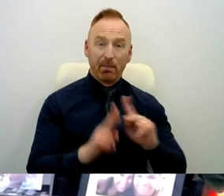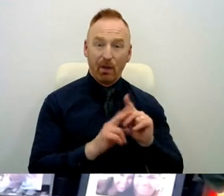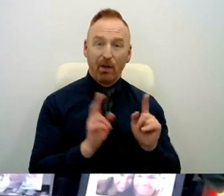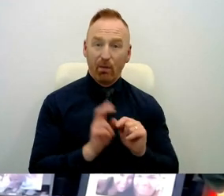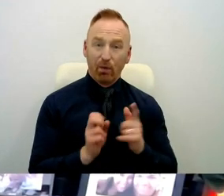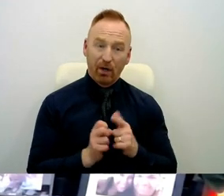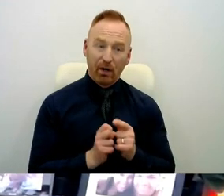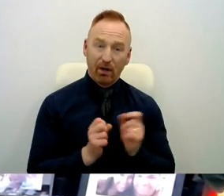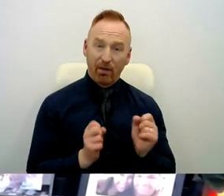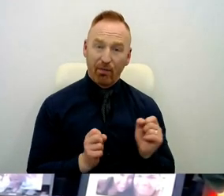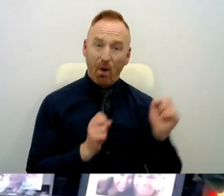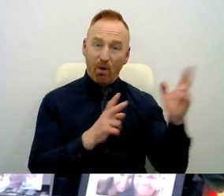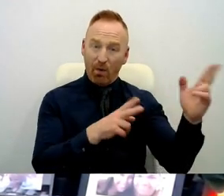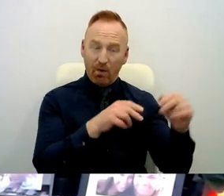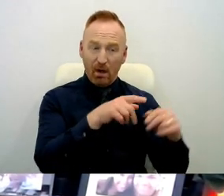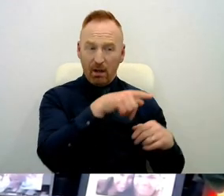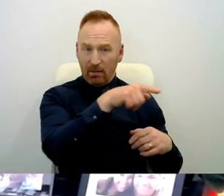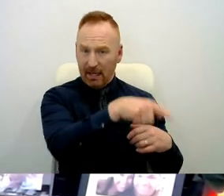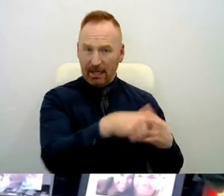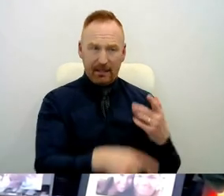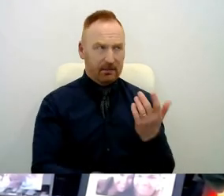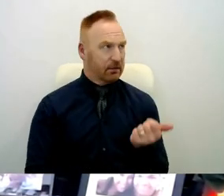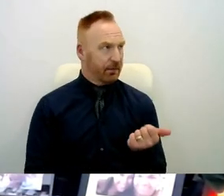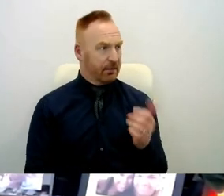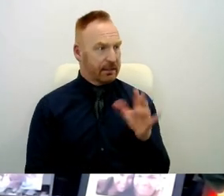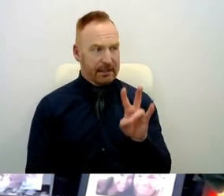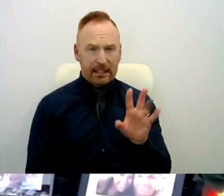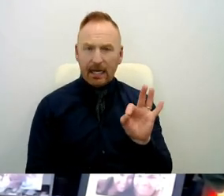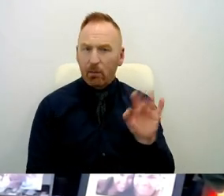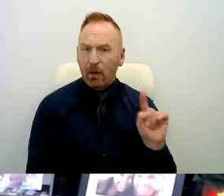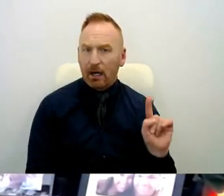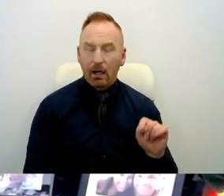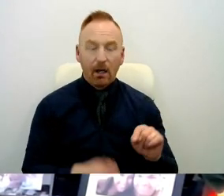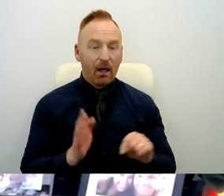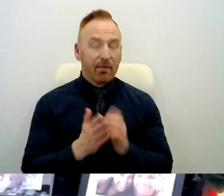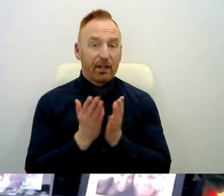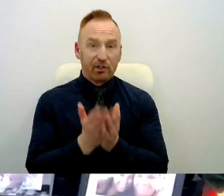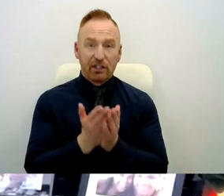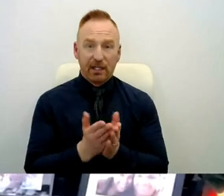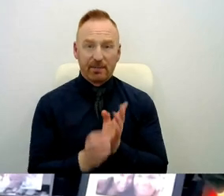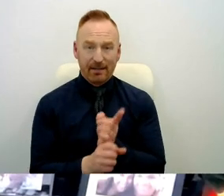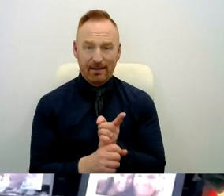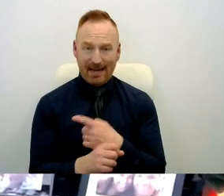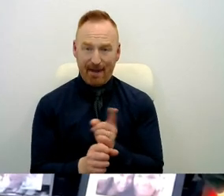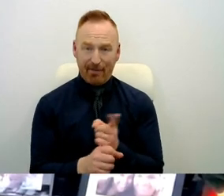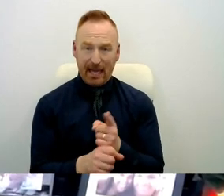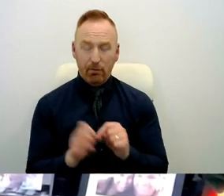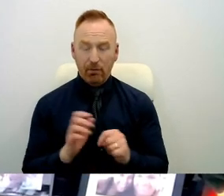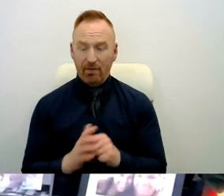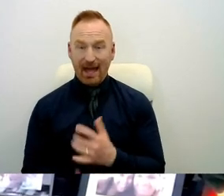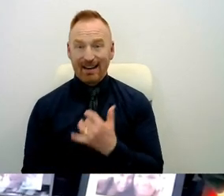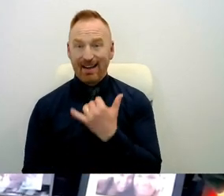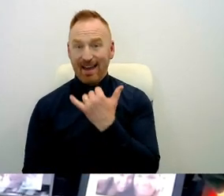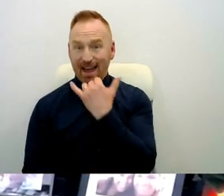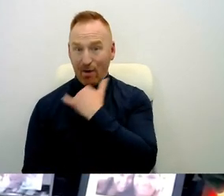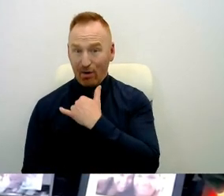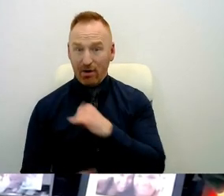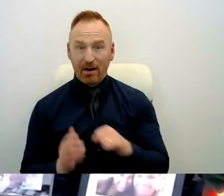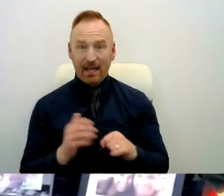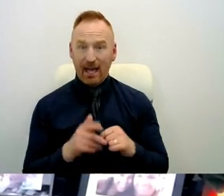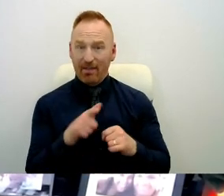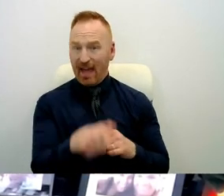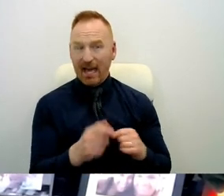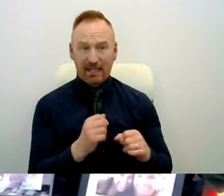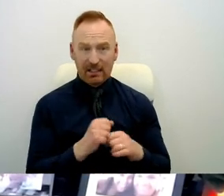in 1791 after the ship's navigators made errors that prolonged their journey